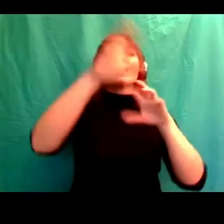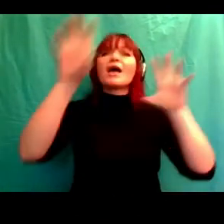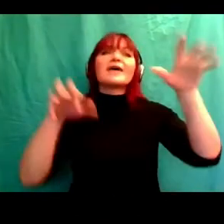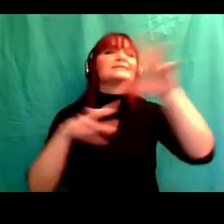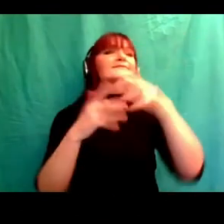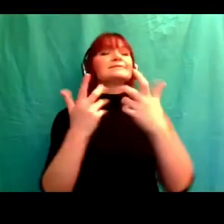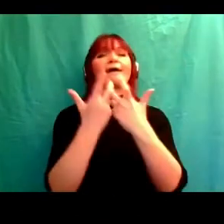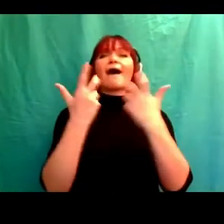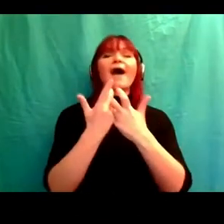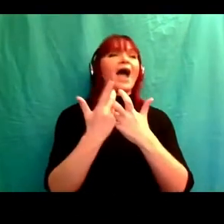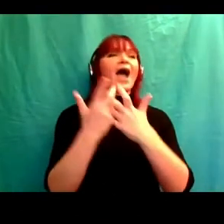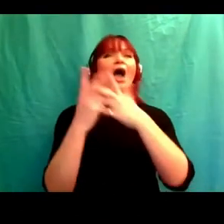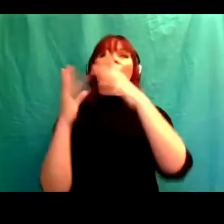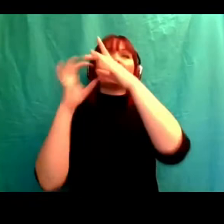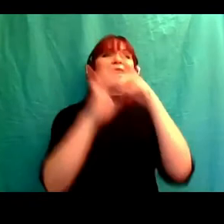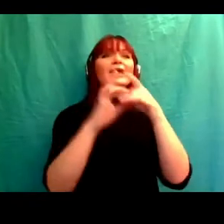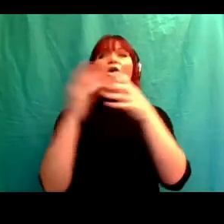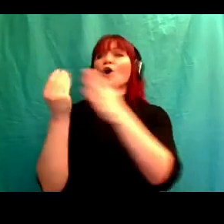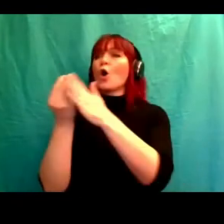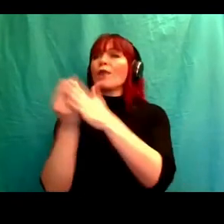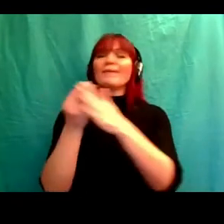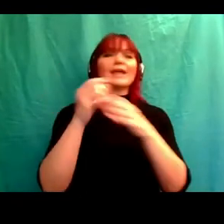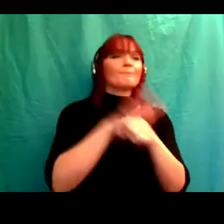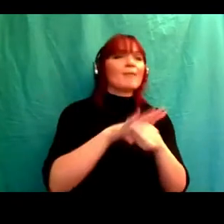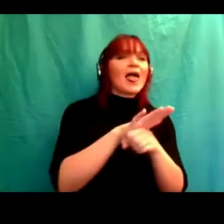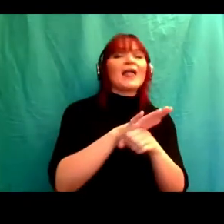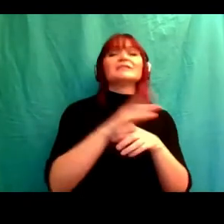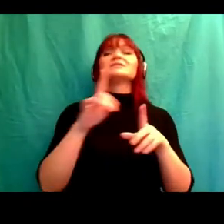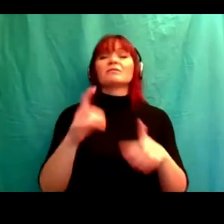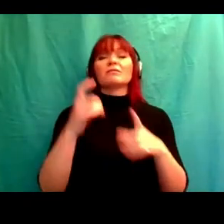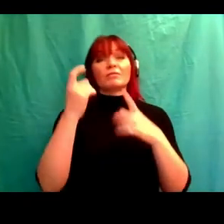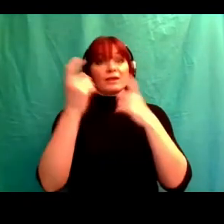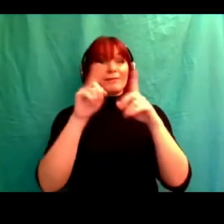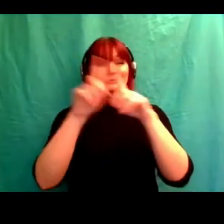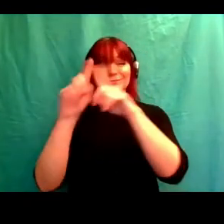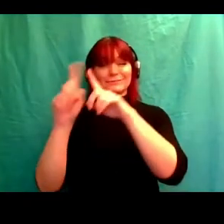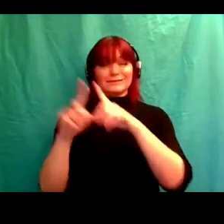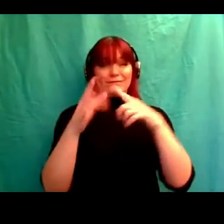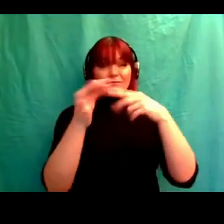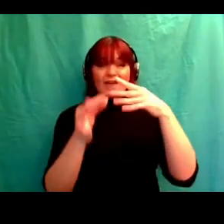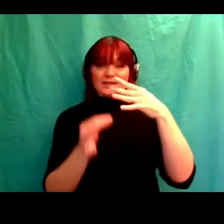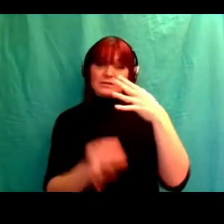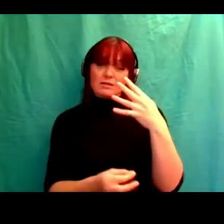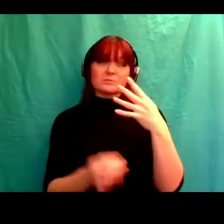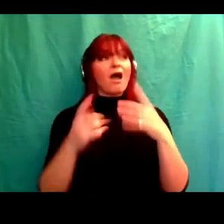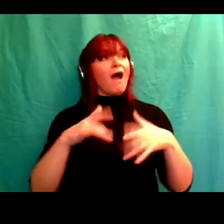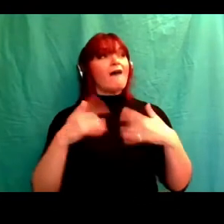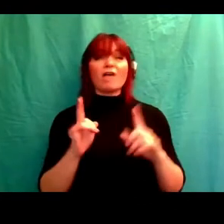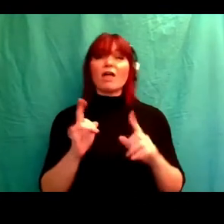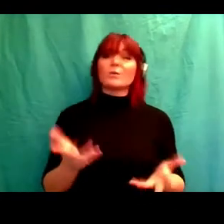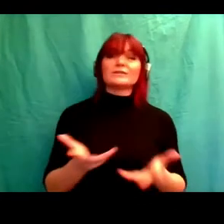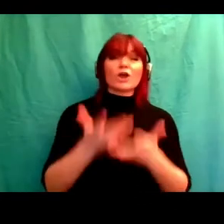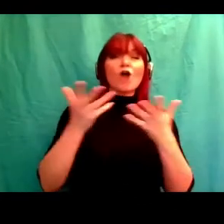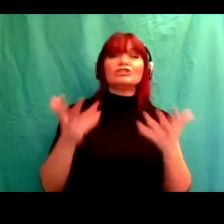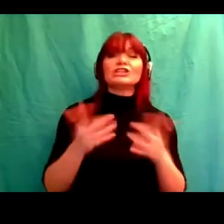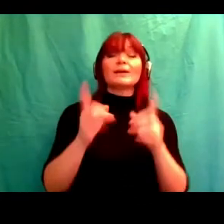their place, to a whole set of things that are around wider determinants. So I feel it's really encouraging. The risk, though, is that a kind of a